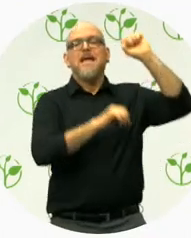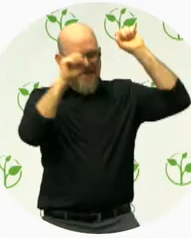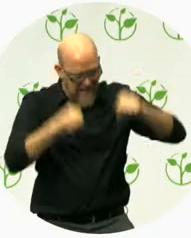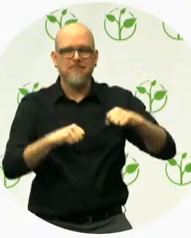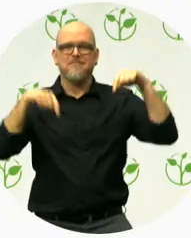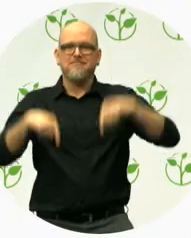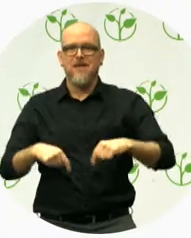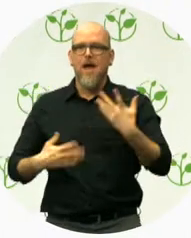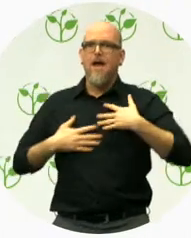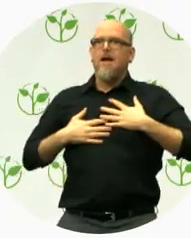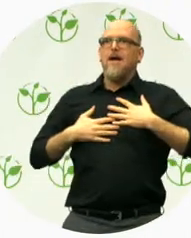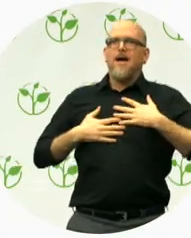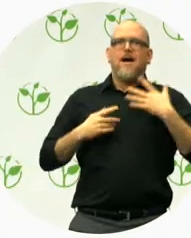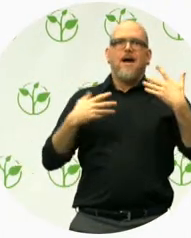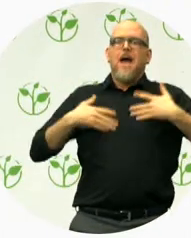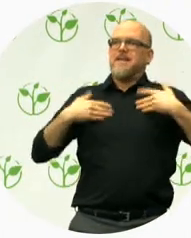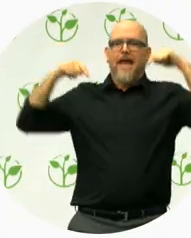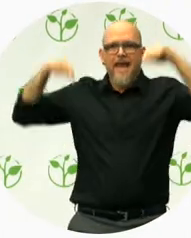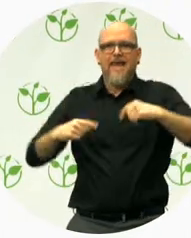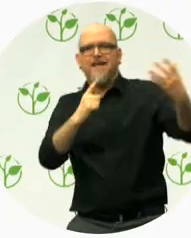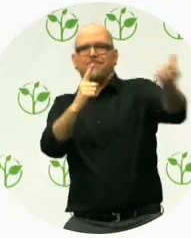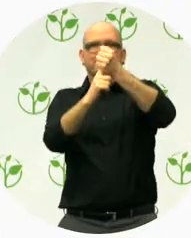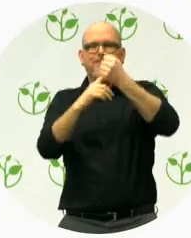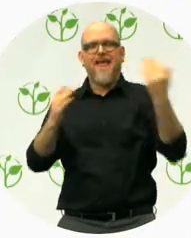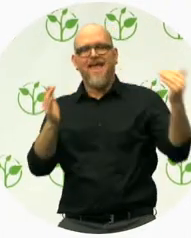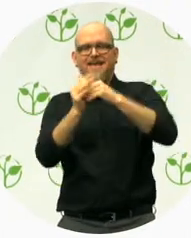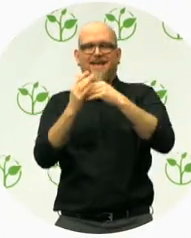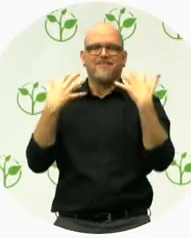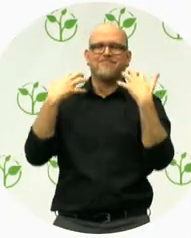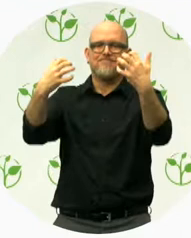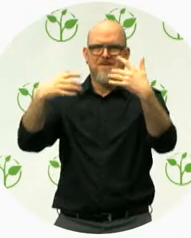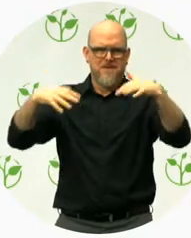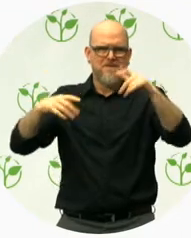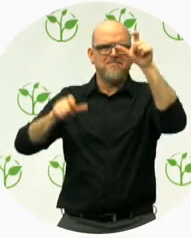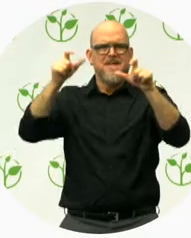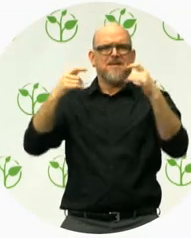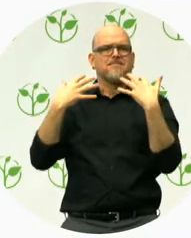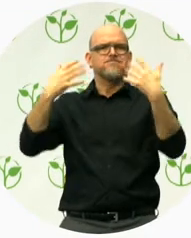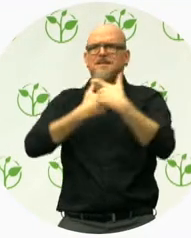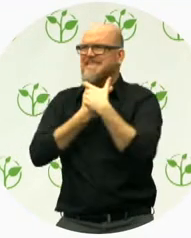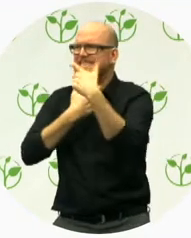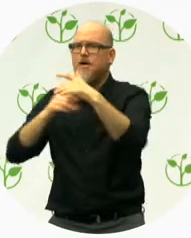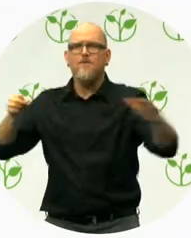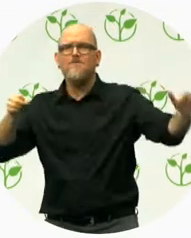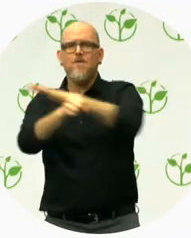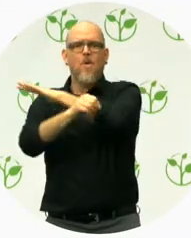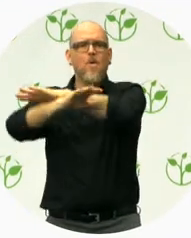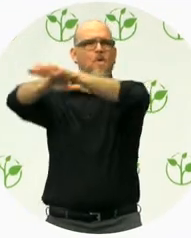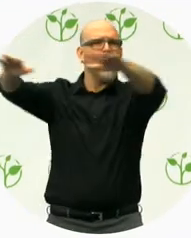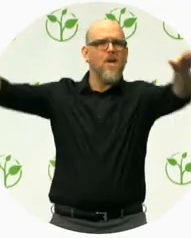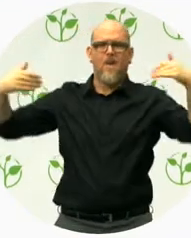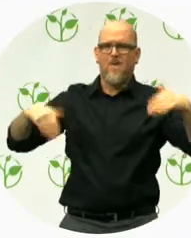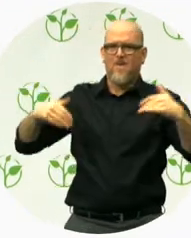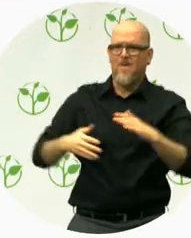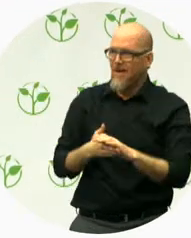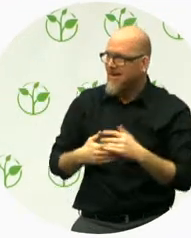We can't fit any more people in here. So I don't know where we're gonna go next year. But I just want you to know that it's every